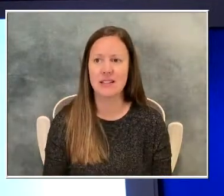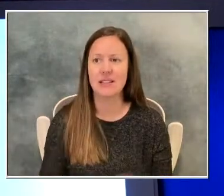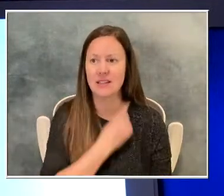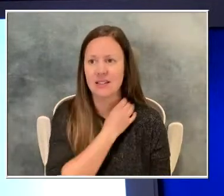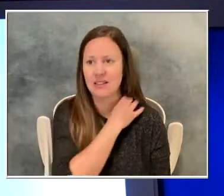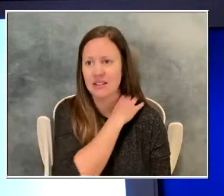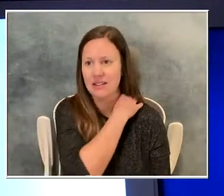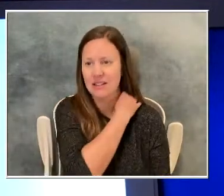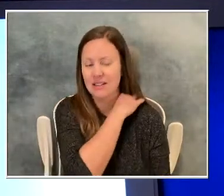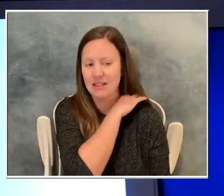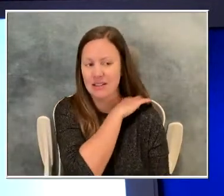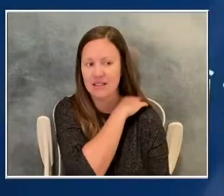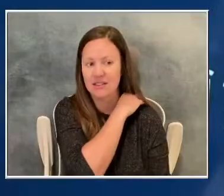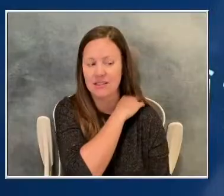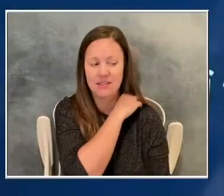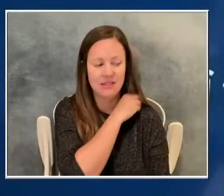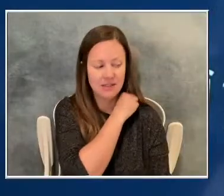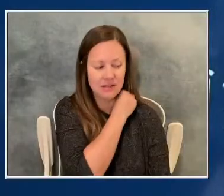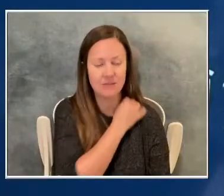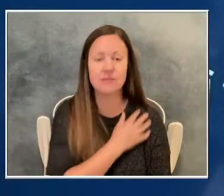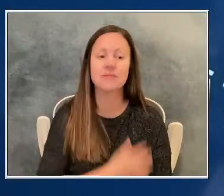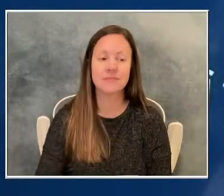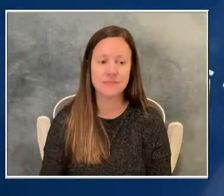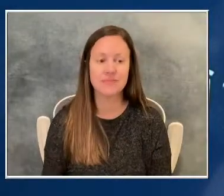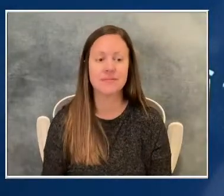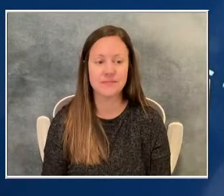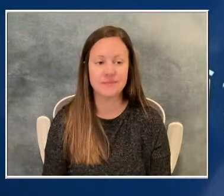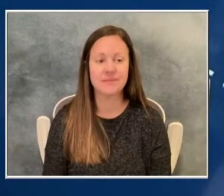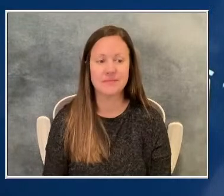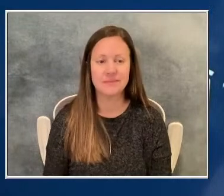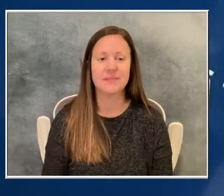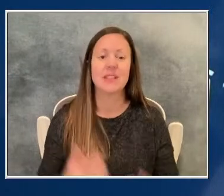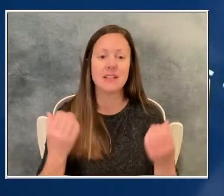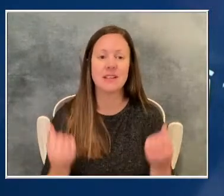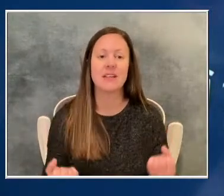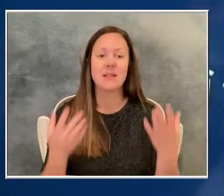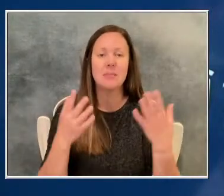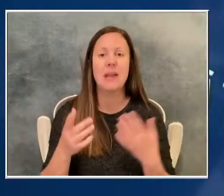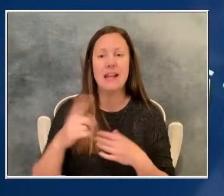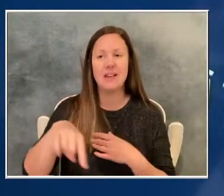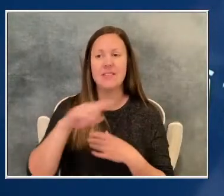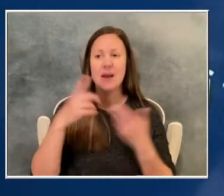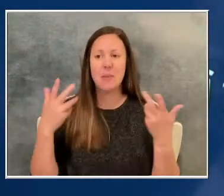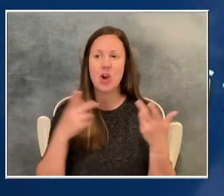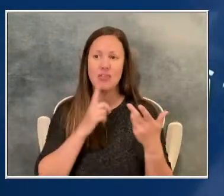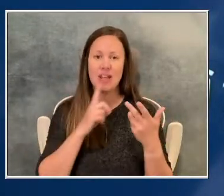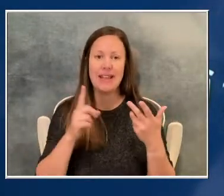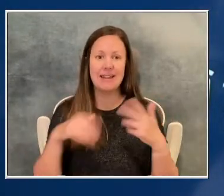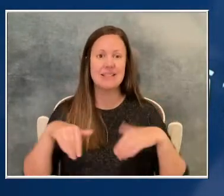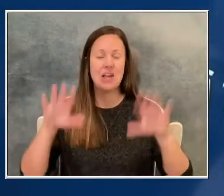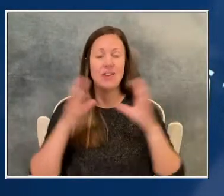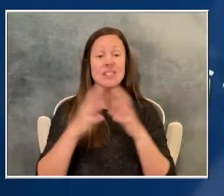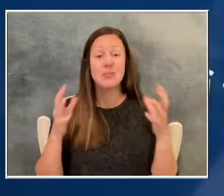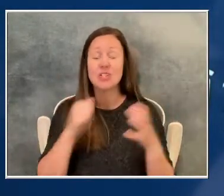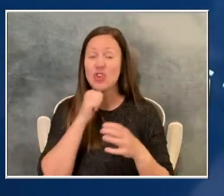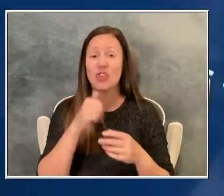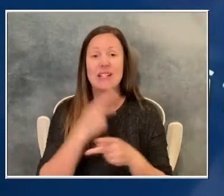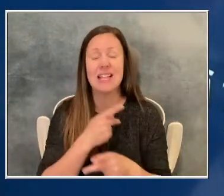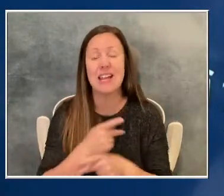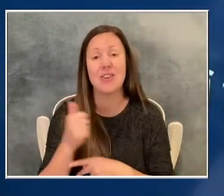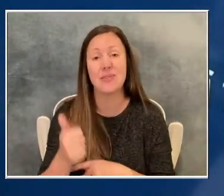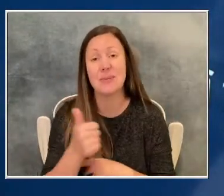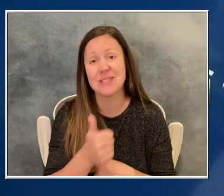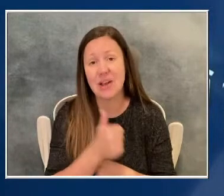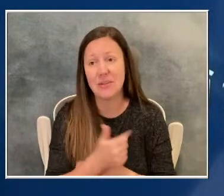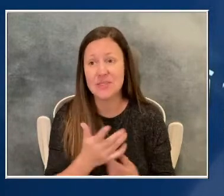I mean, I mean, a lot of caregivers are sacrificing so much and they're not taking care of themselves. So finding ways, I always